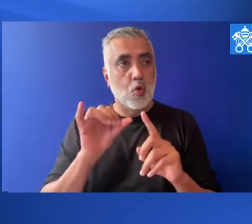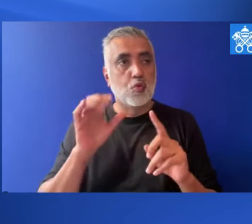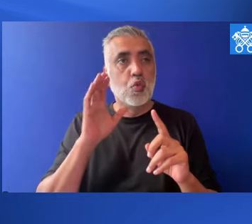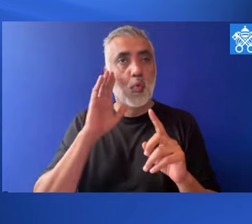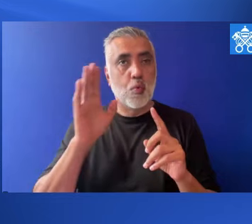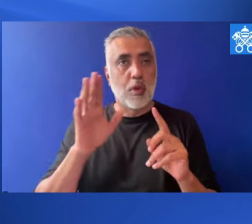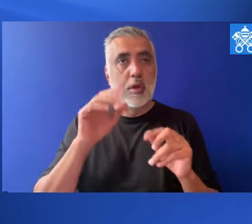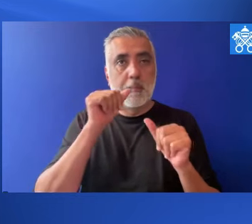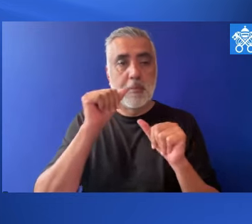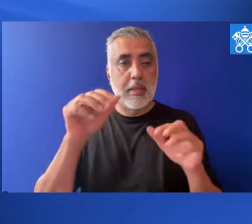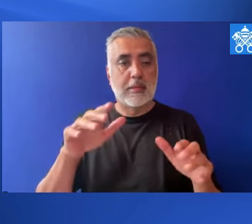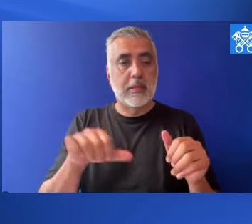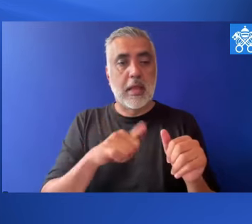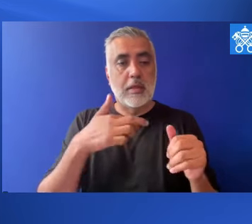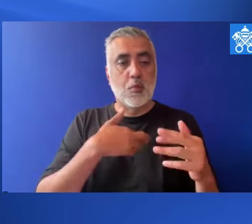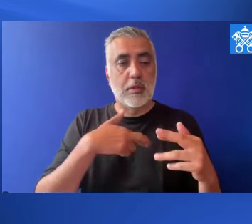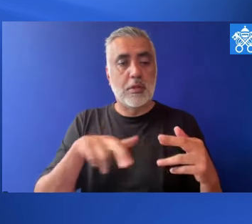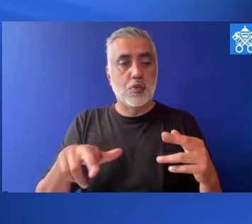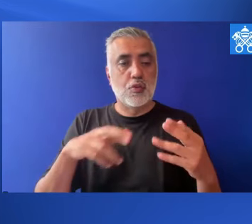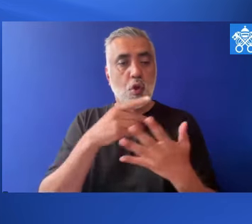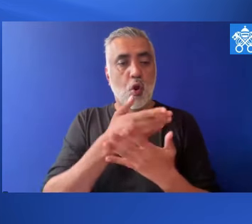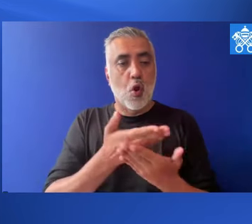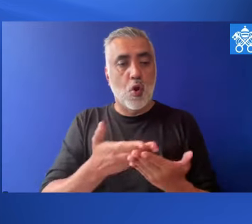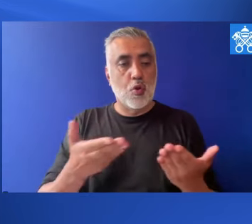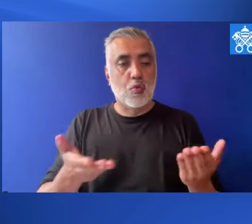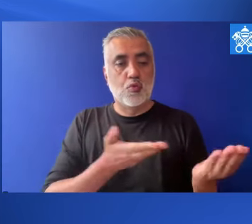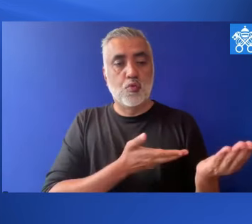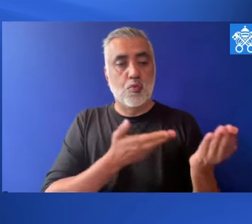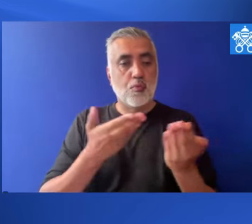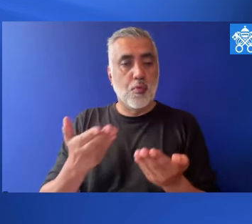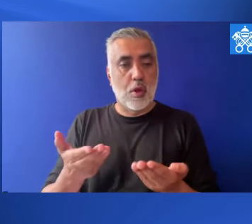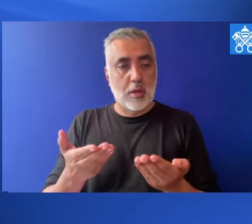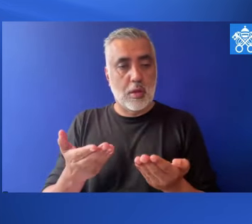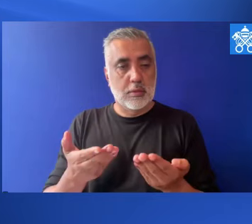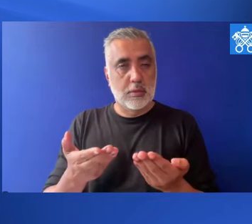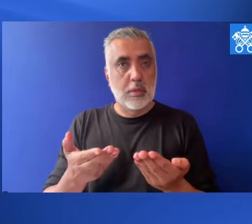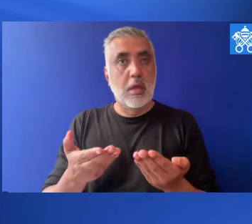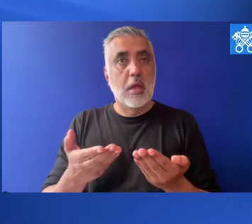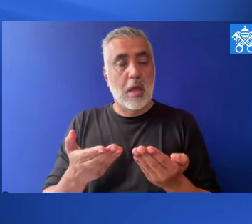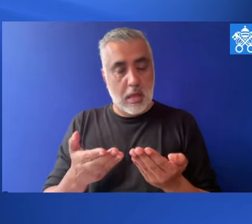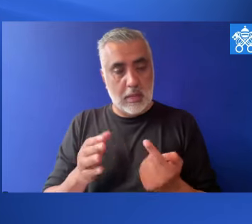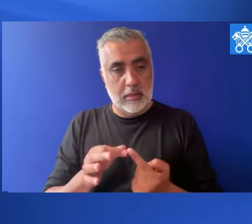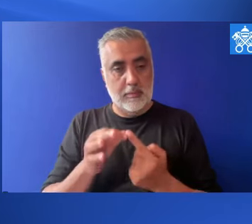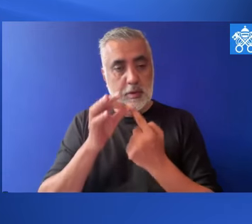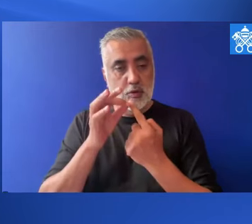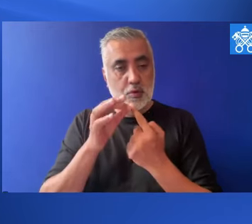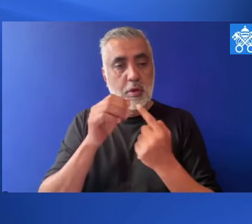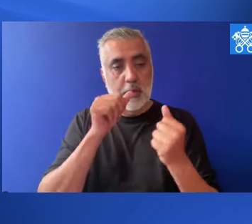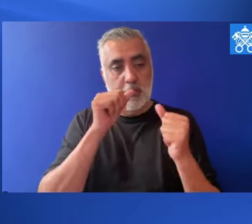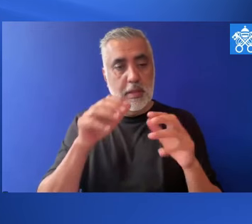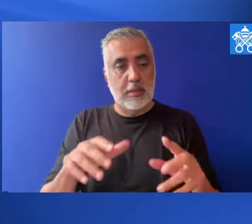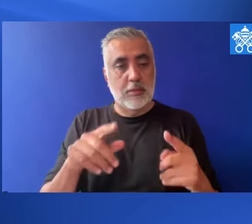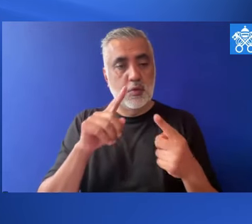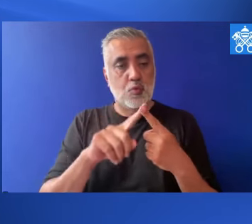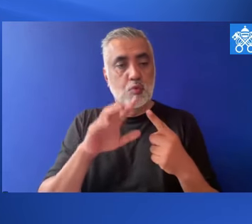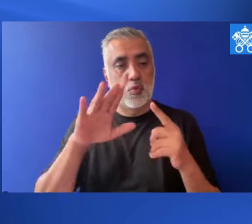intends to bless any religious articles you may have brought for this purpose. And in a special way, his blessing goes to